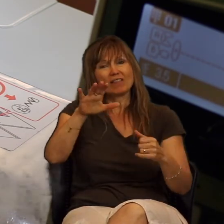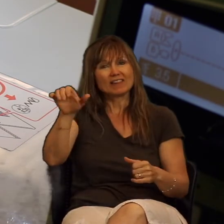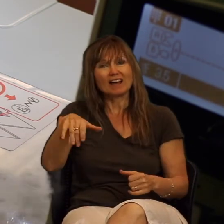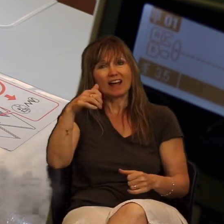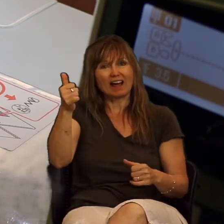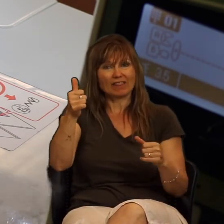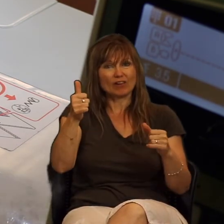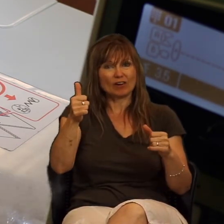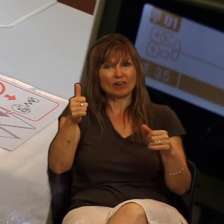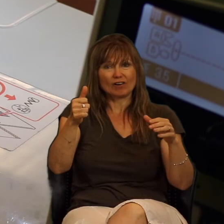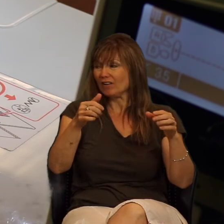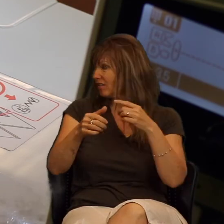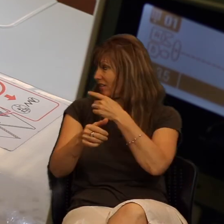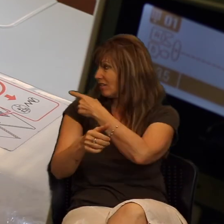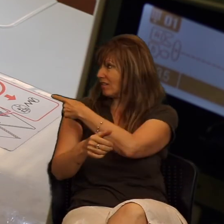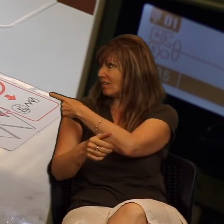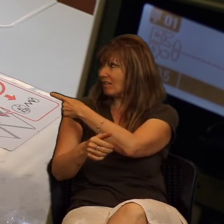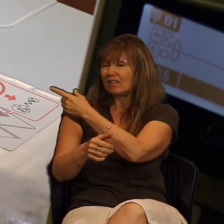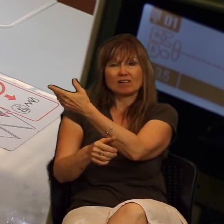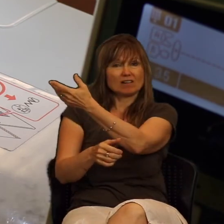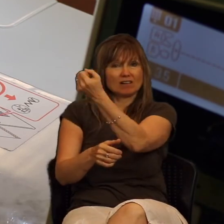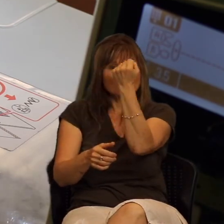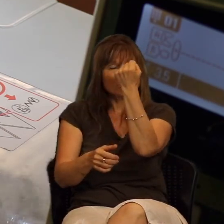real quick.